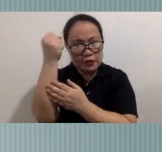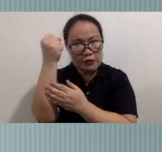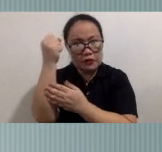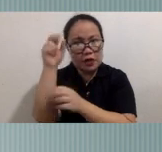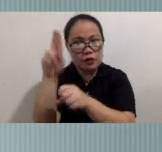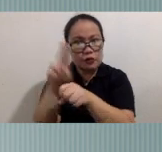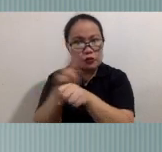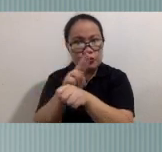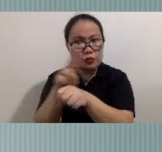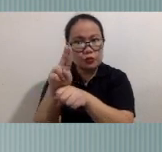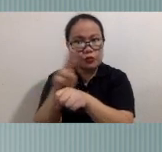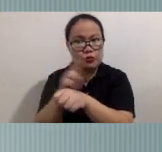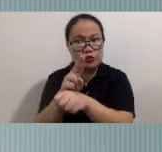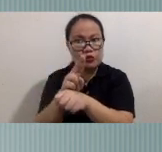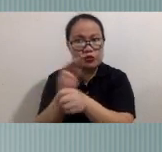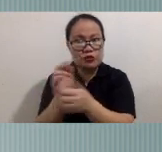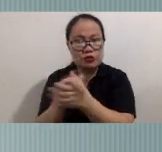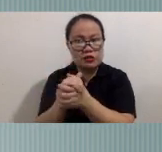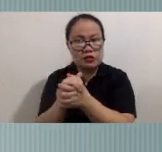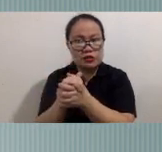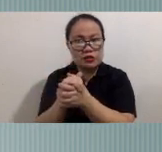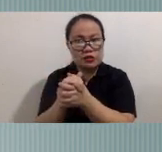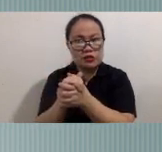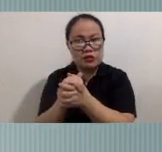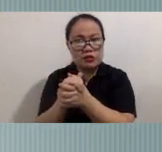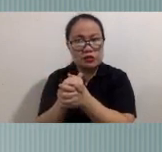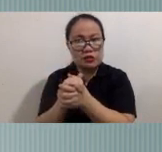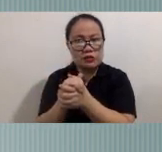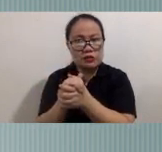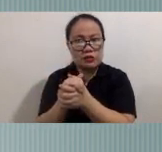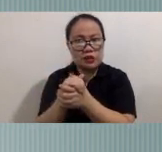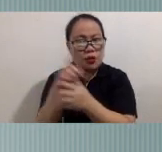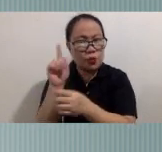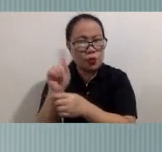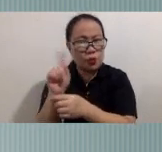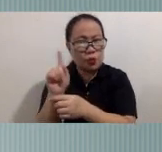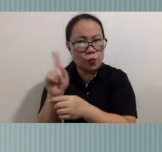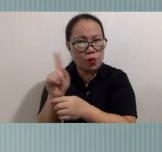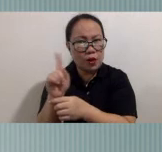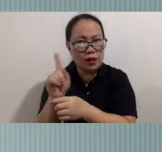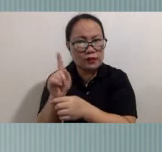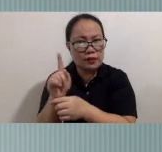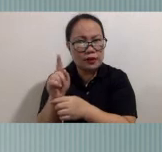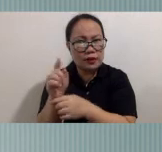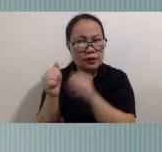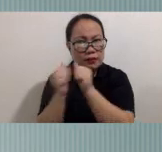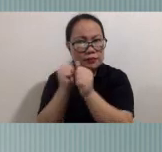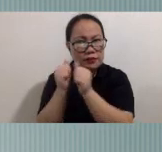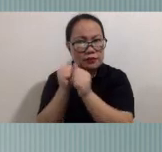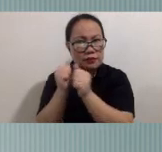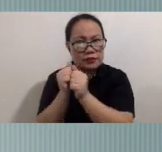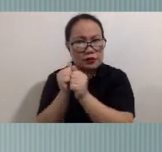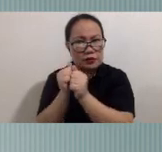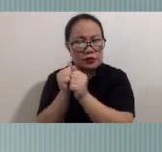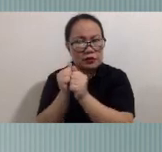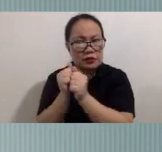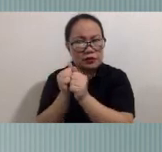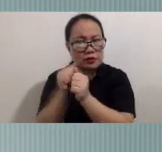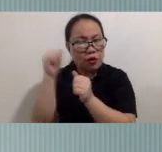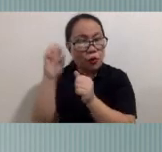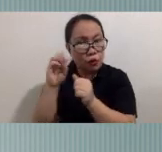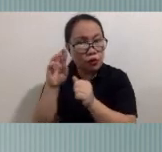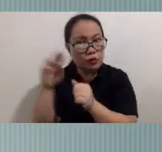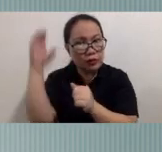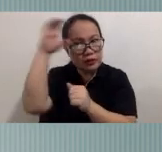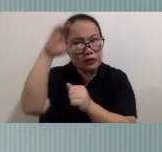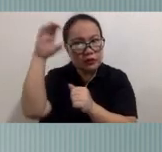terms used para alam natin kung ano ang ibig sabihin o ano ang hinahanap. So, we